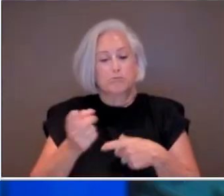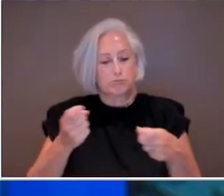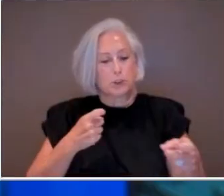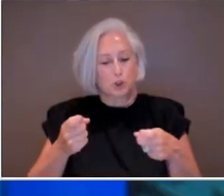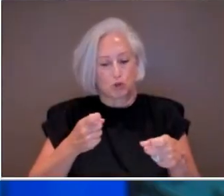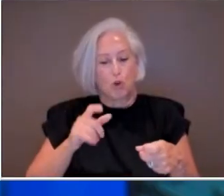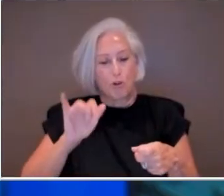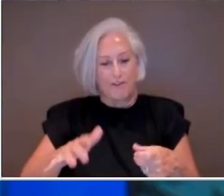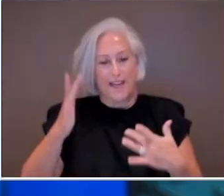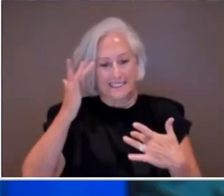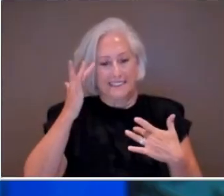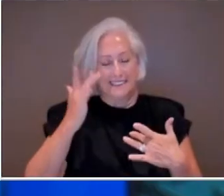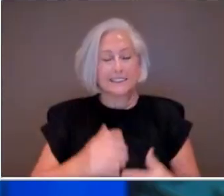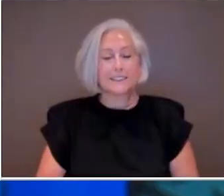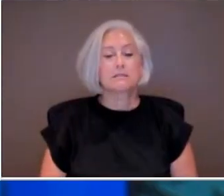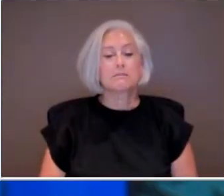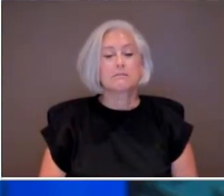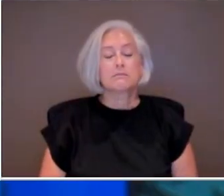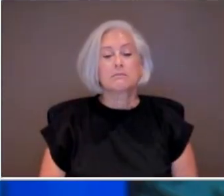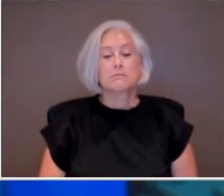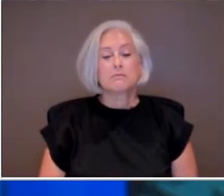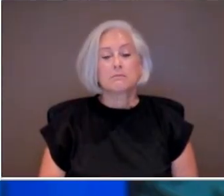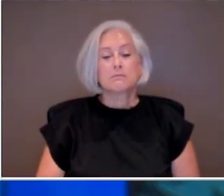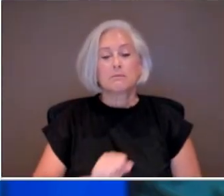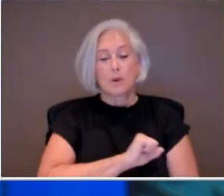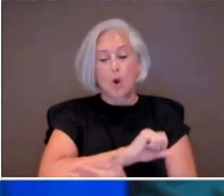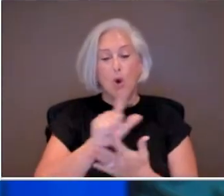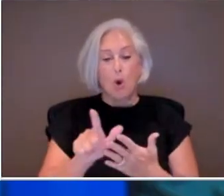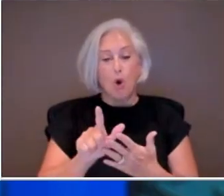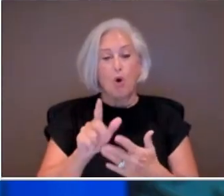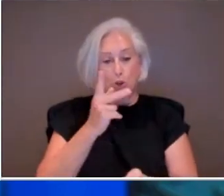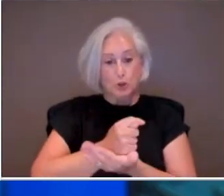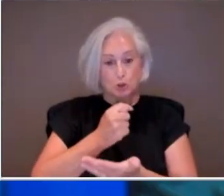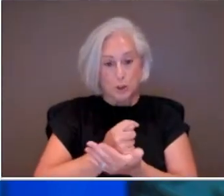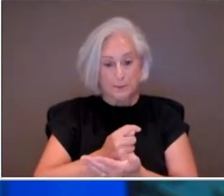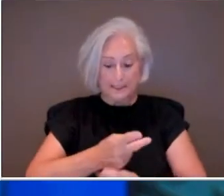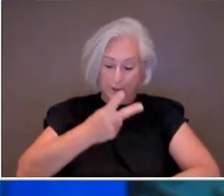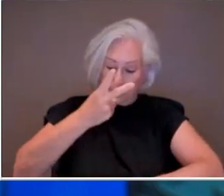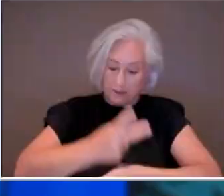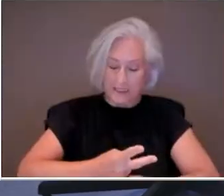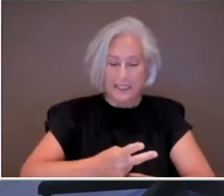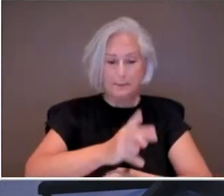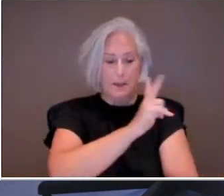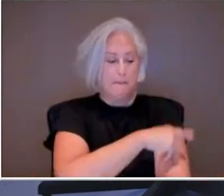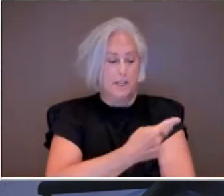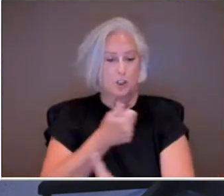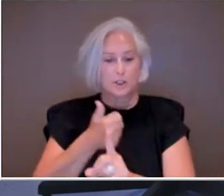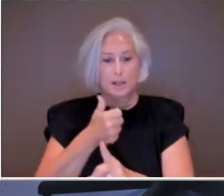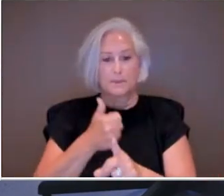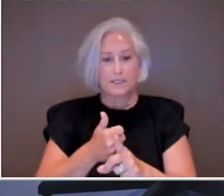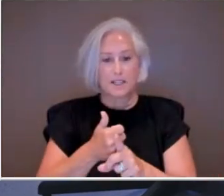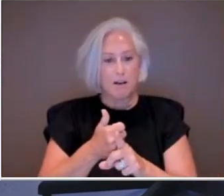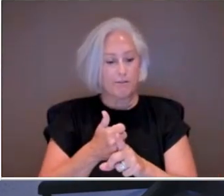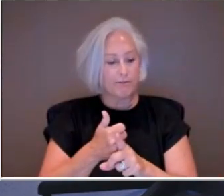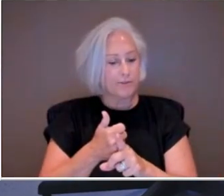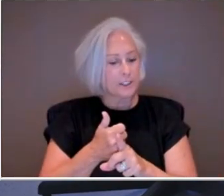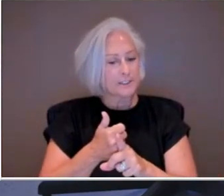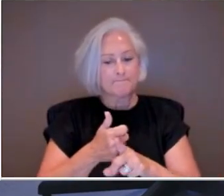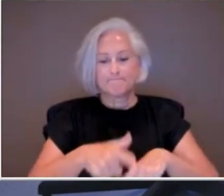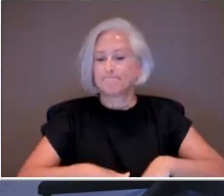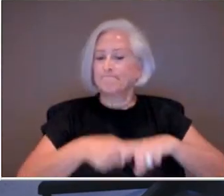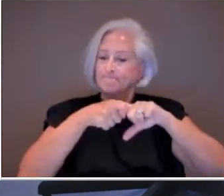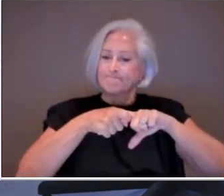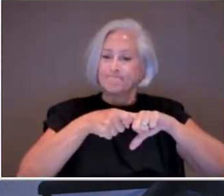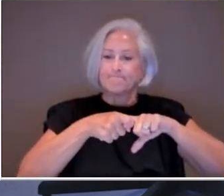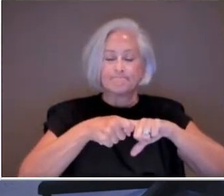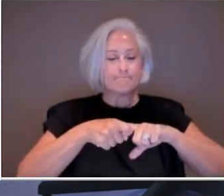I think, it's just like, keep patients as much as possible in remission as long as possible. So you're clearing the field Exactly. with the chemo,